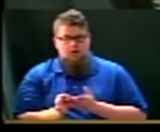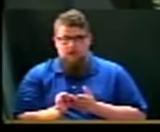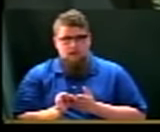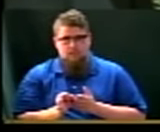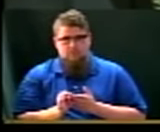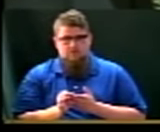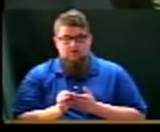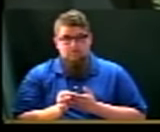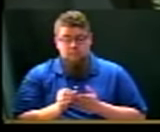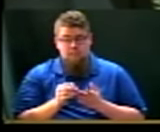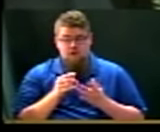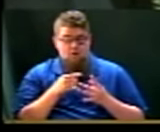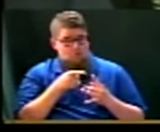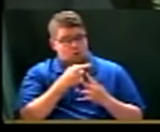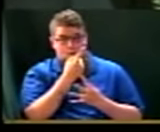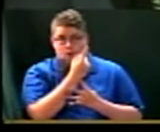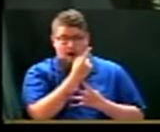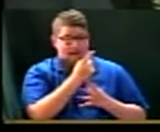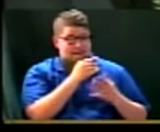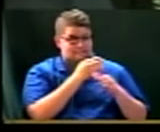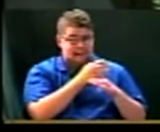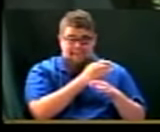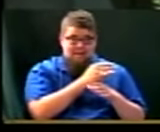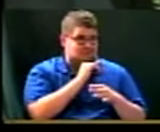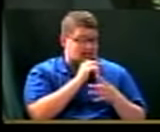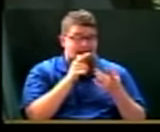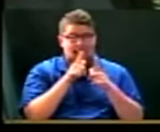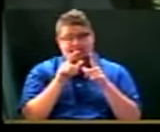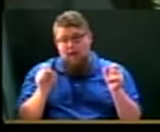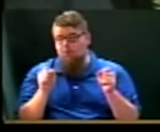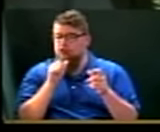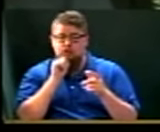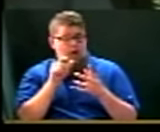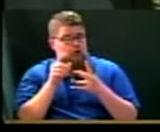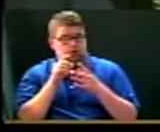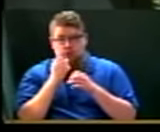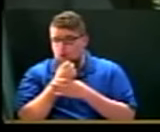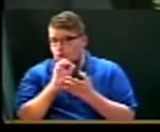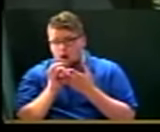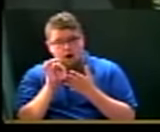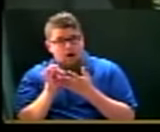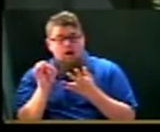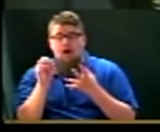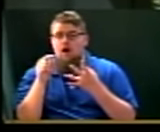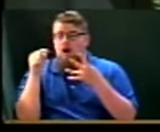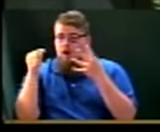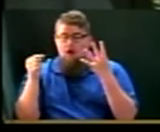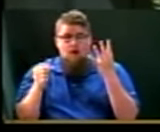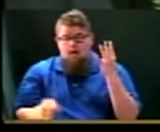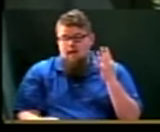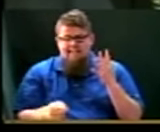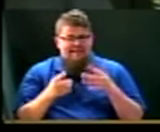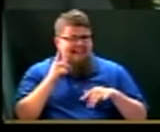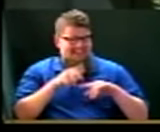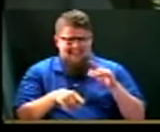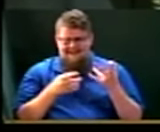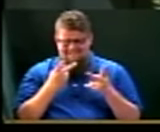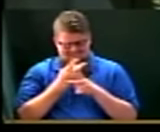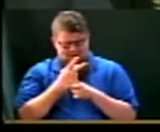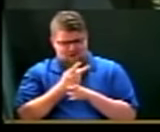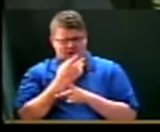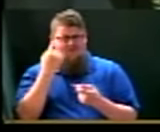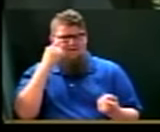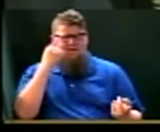for one, their math was not scored. For one, their language was not scored. And they can't find any rhyme or reason to